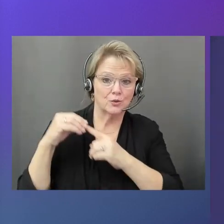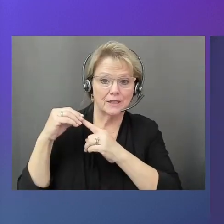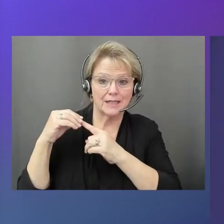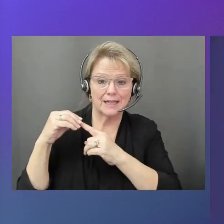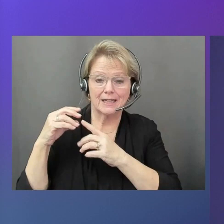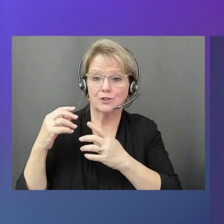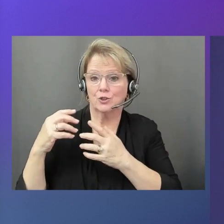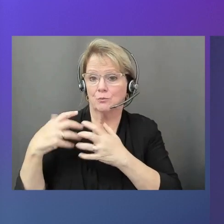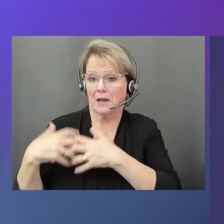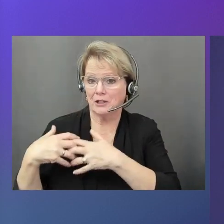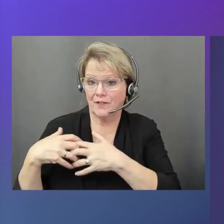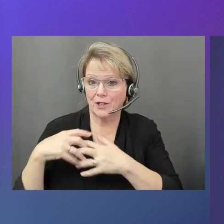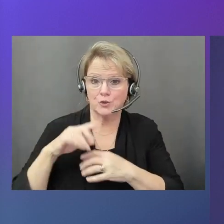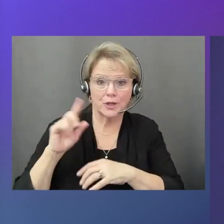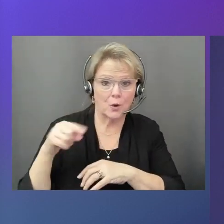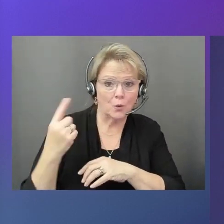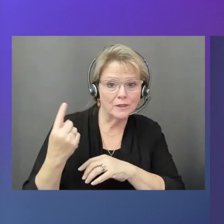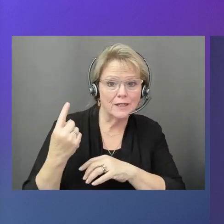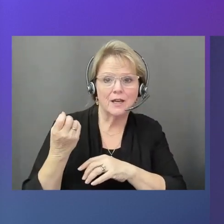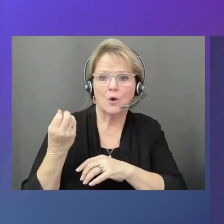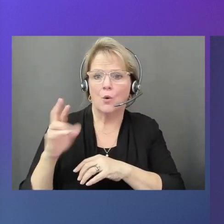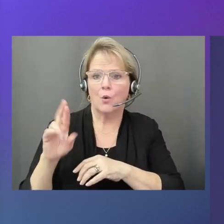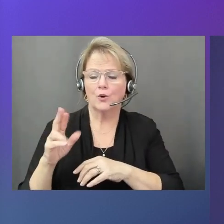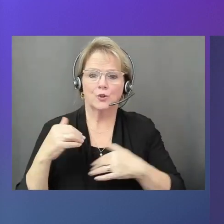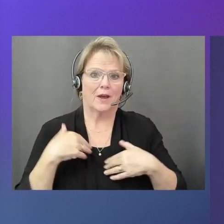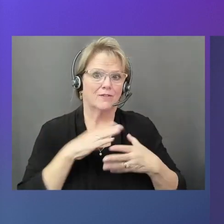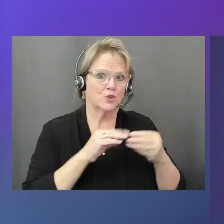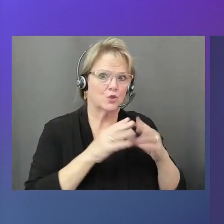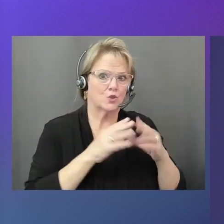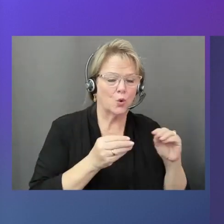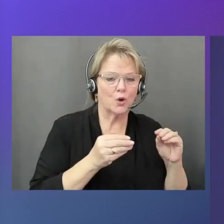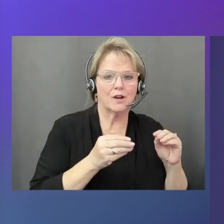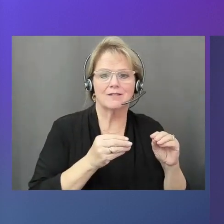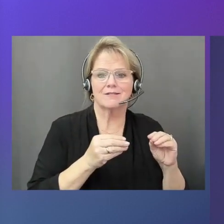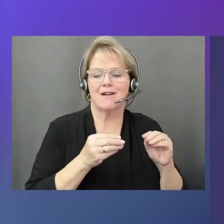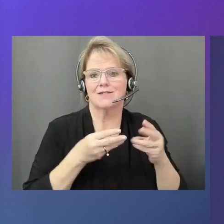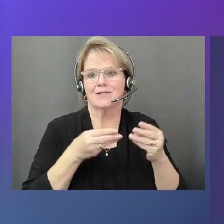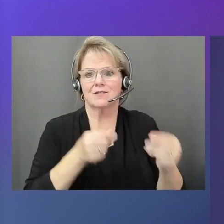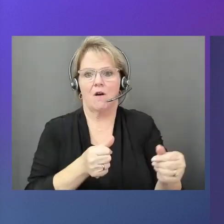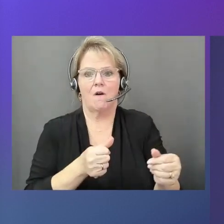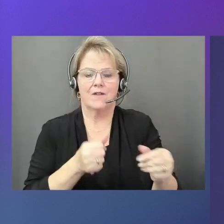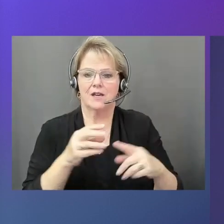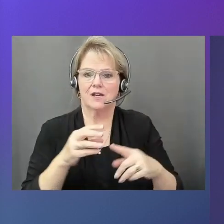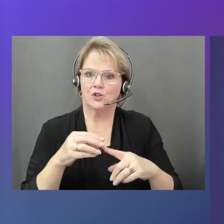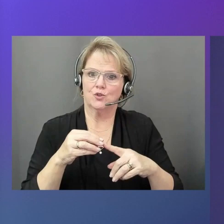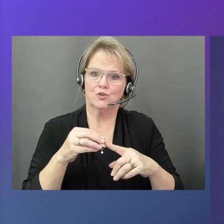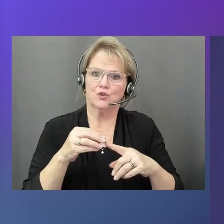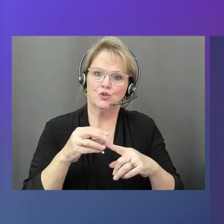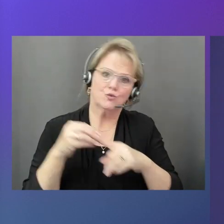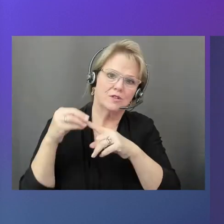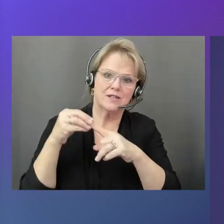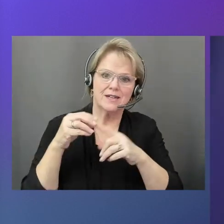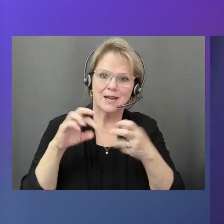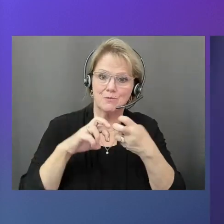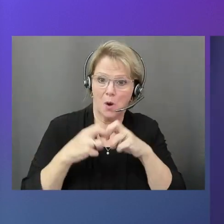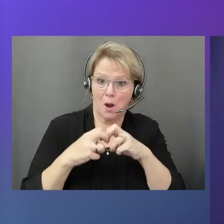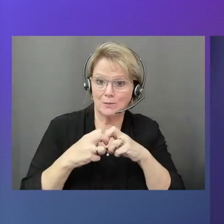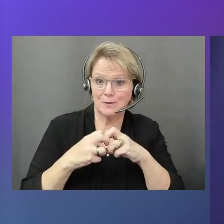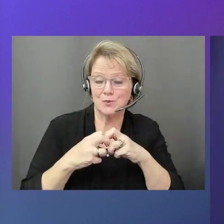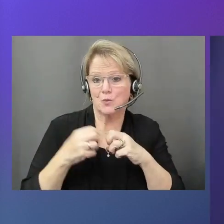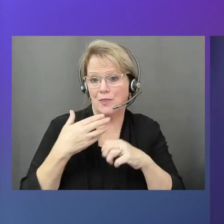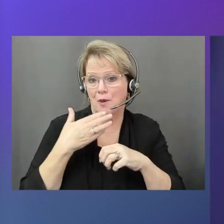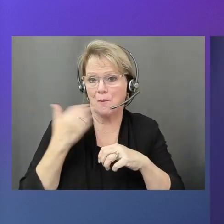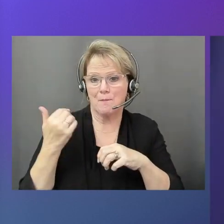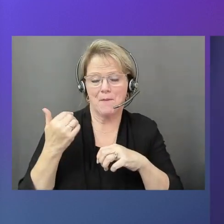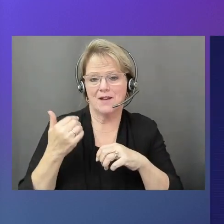stories with customers in other industries kind of going out and solving unique problems that matter to their business? We sure do. Okay, let's hear about it. So the next example I want